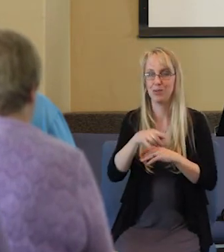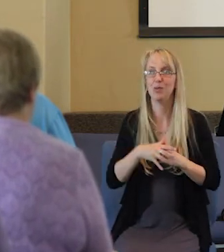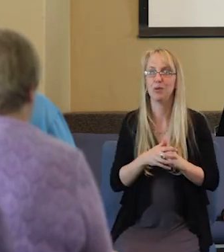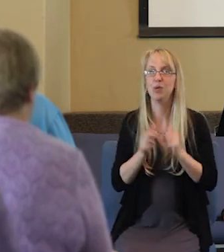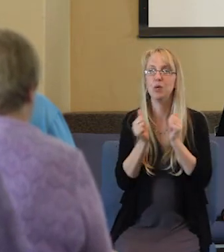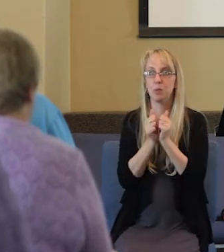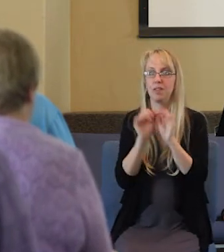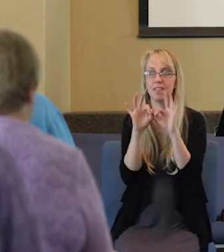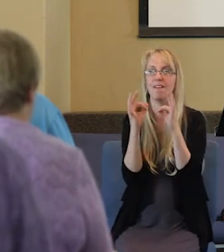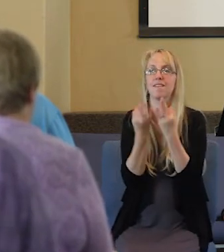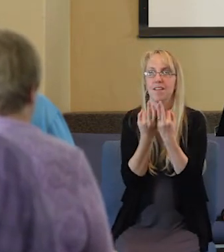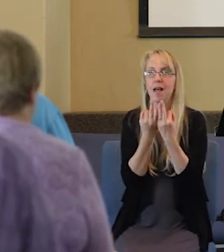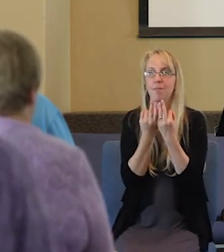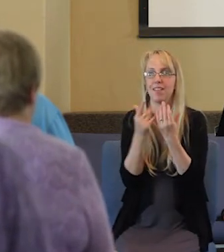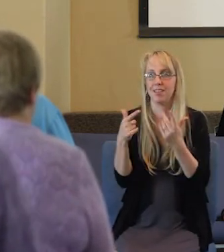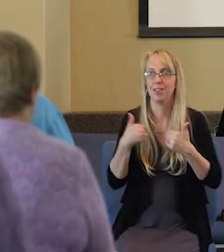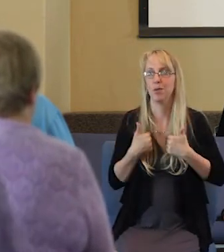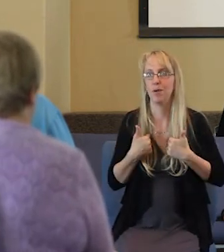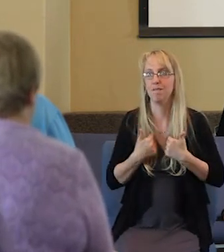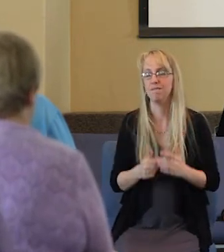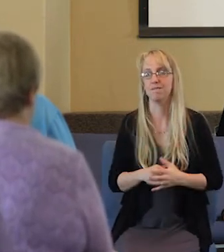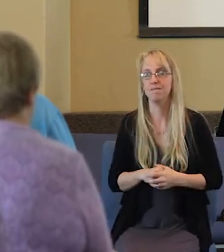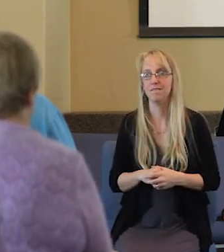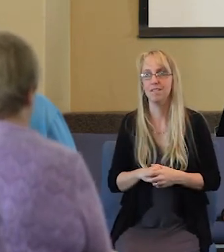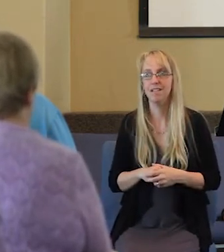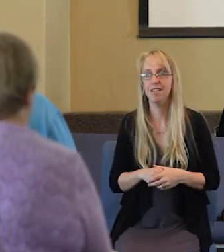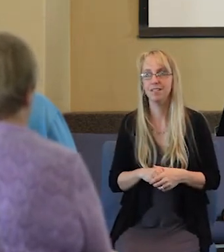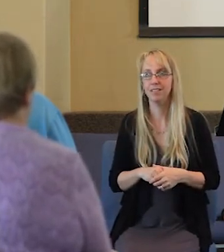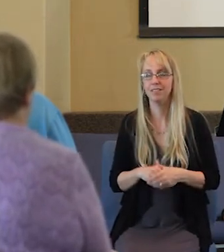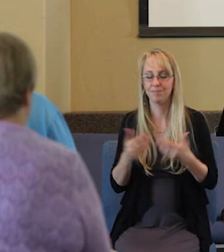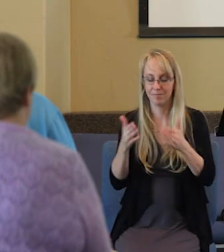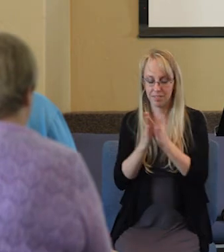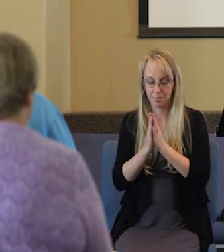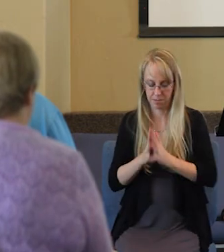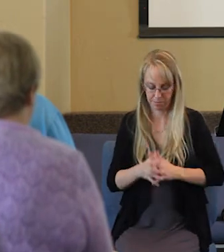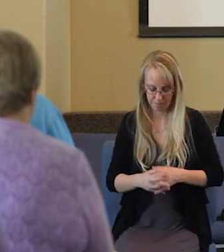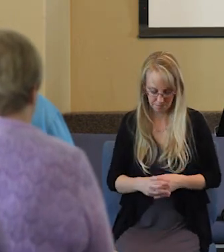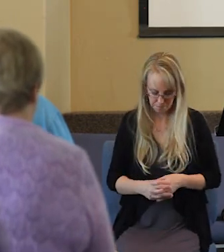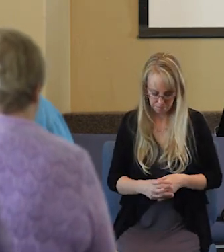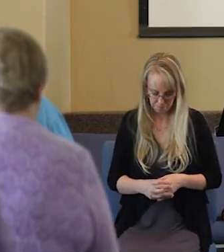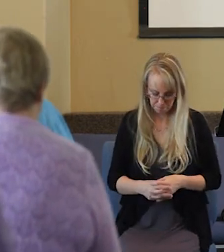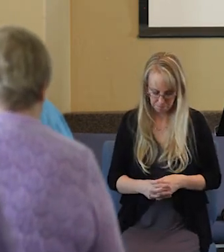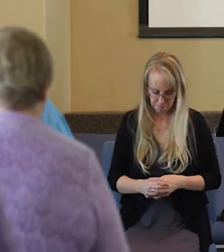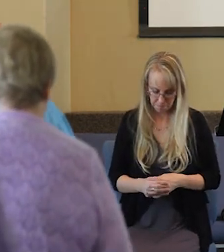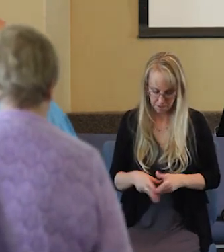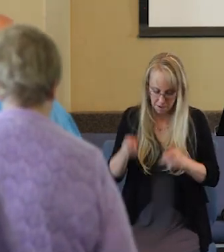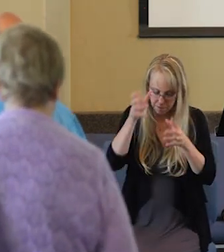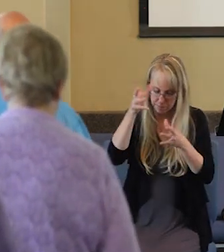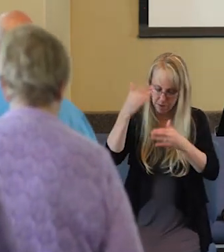family that you've got. Let's pray. Father in heaven,